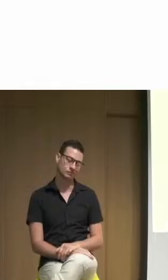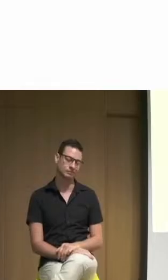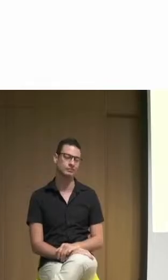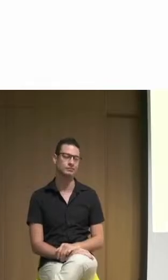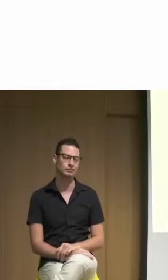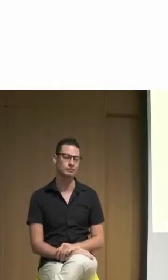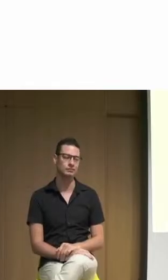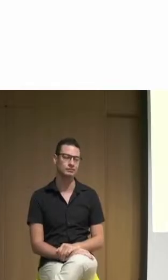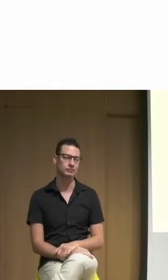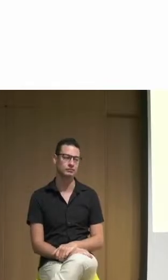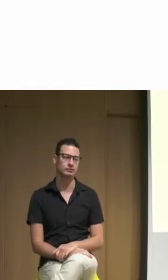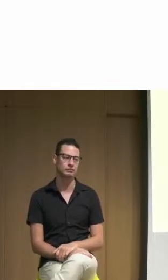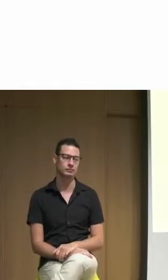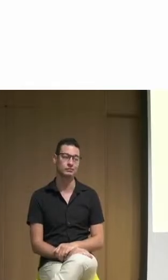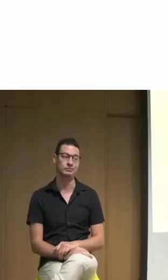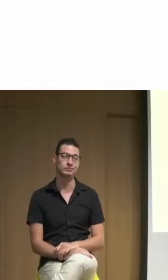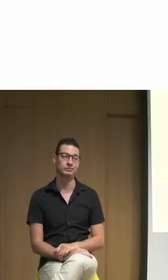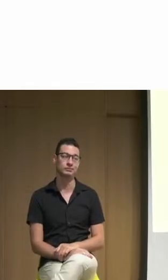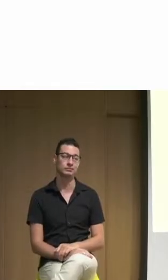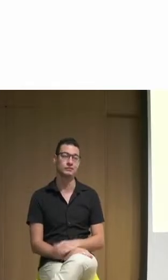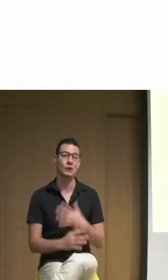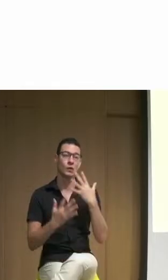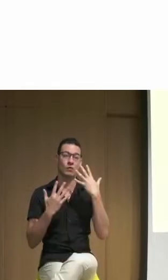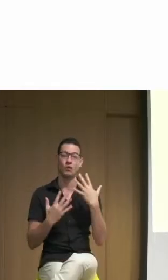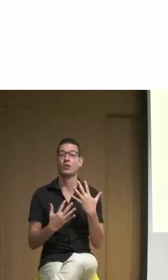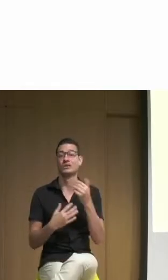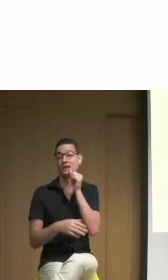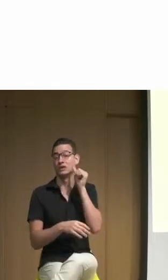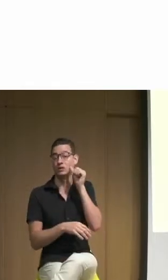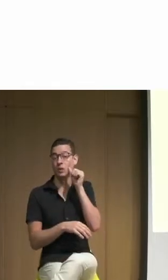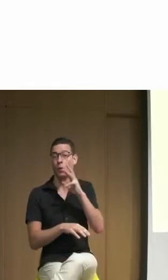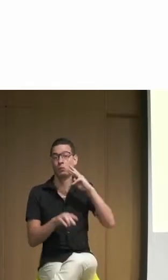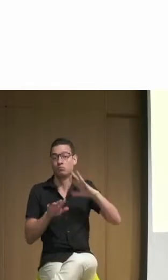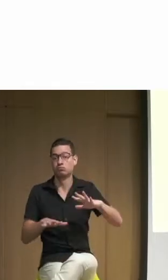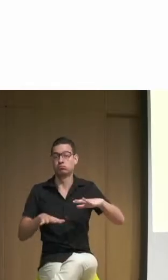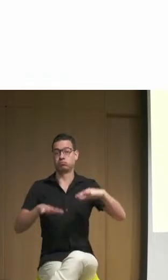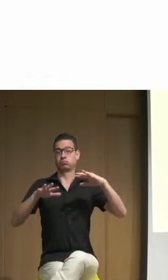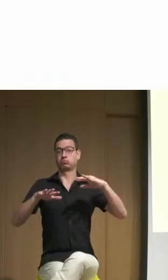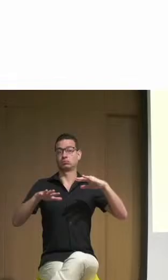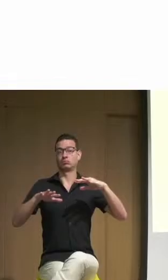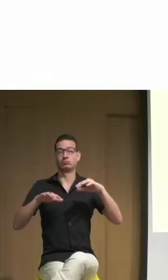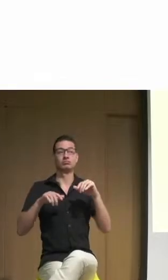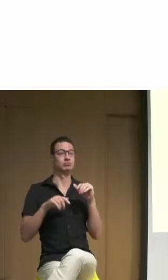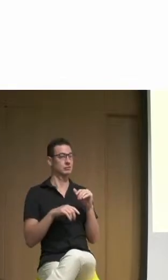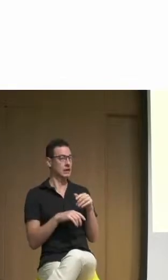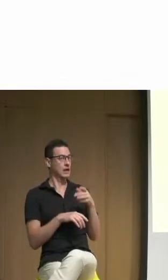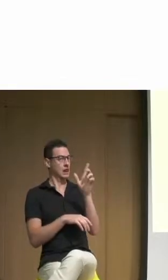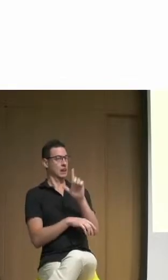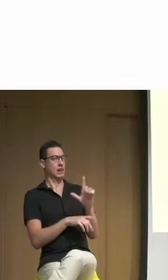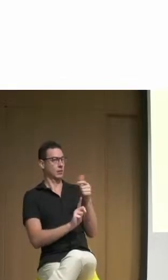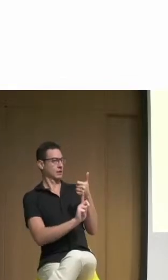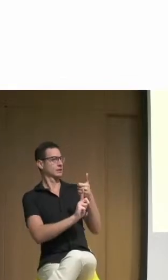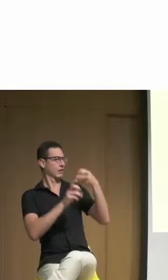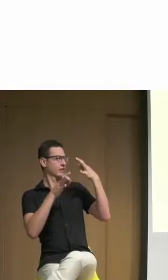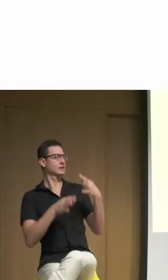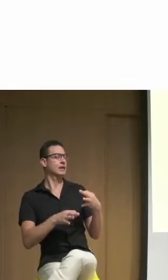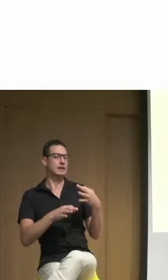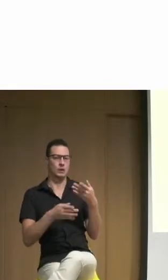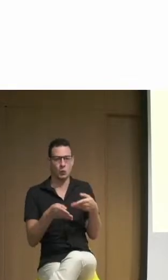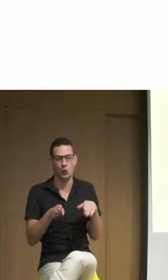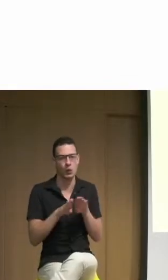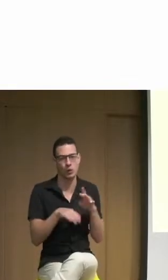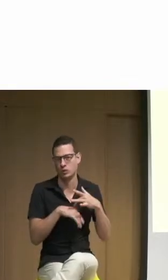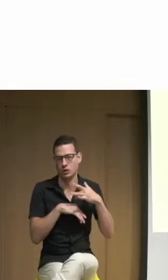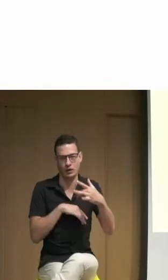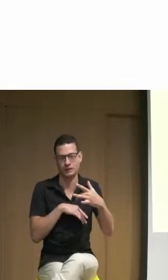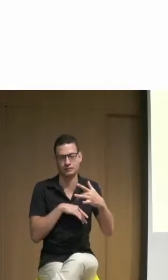Unfortunately, this library is in a flood zone, and so the library, it was a decision by the library for,